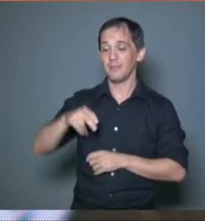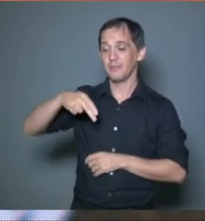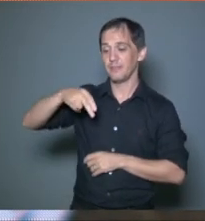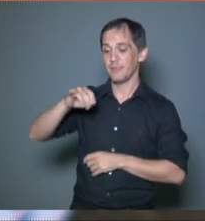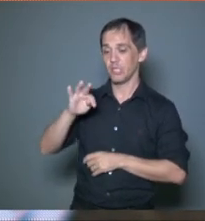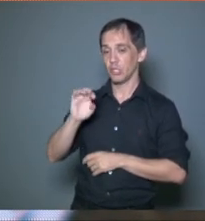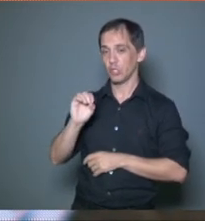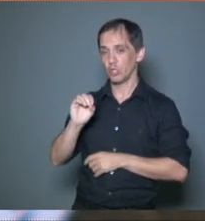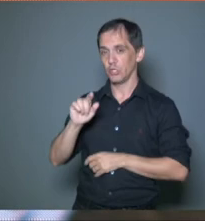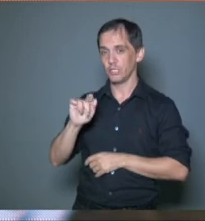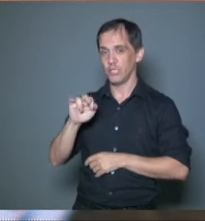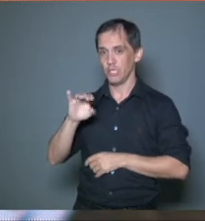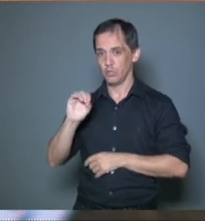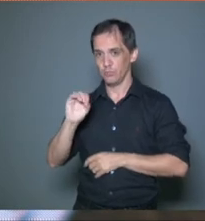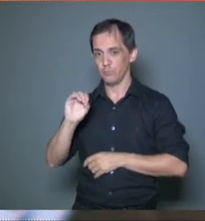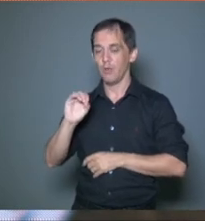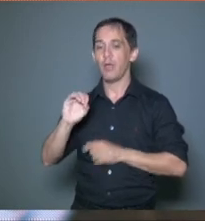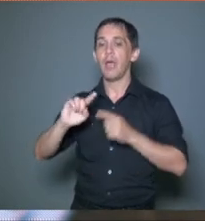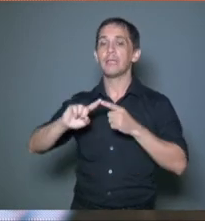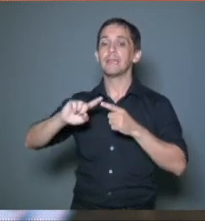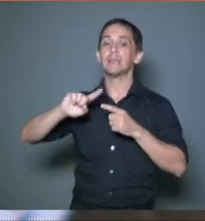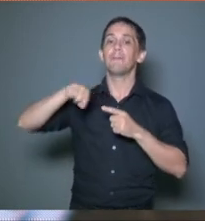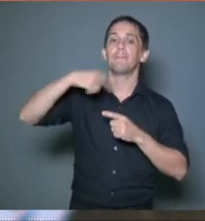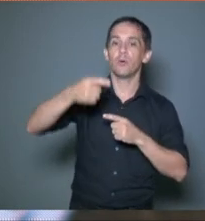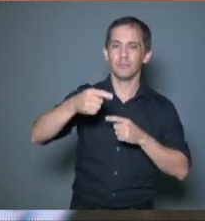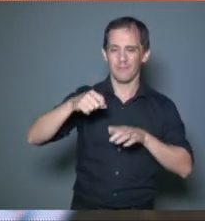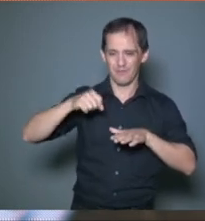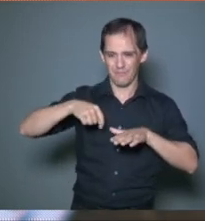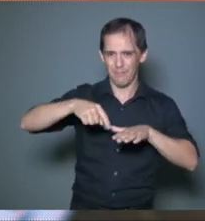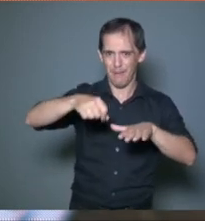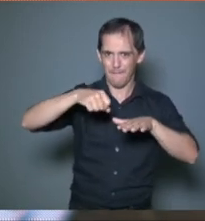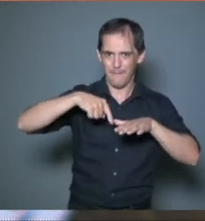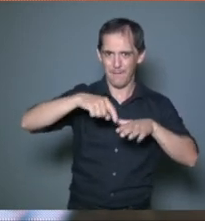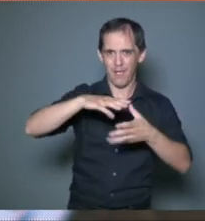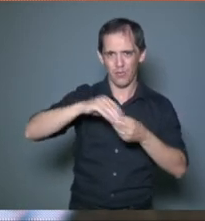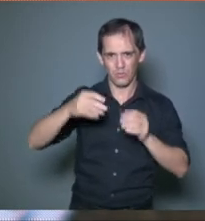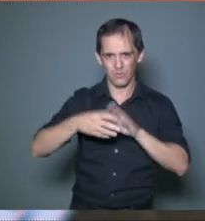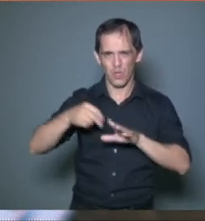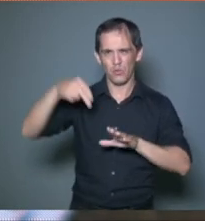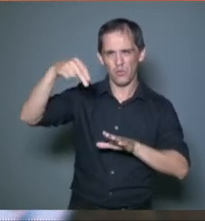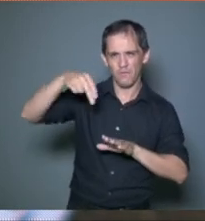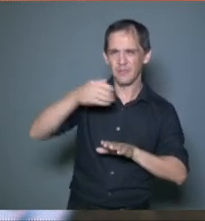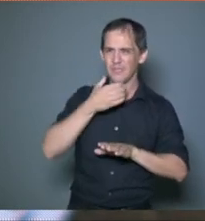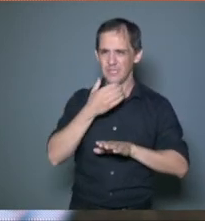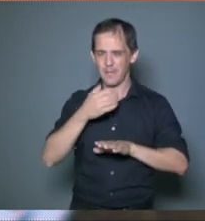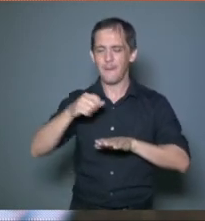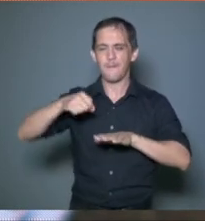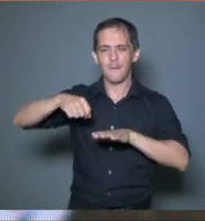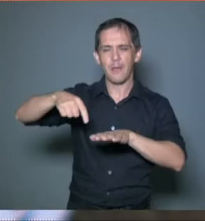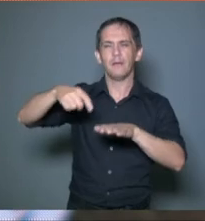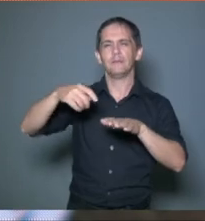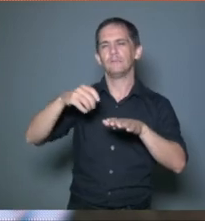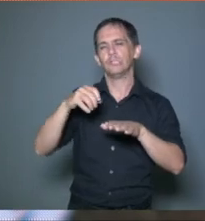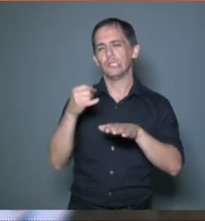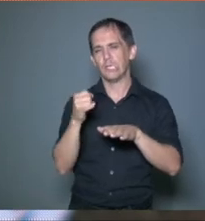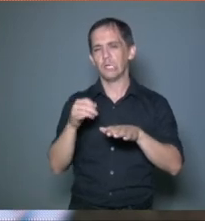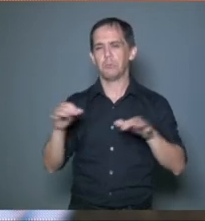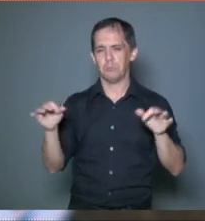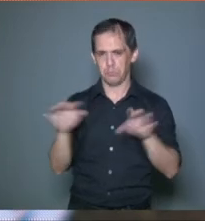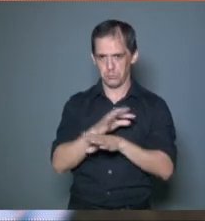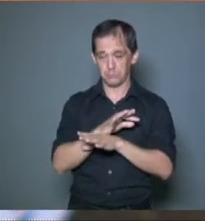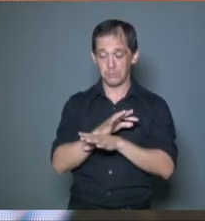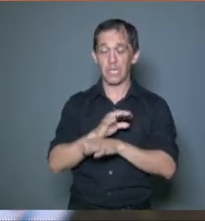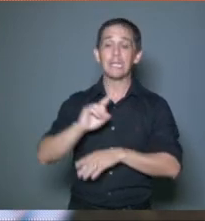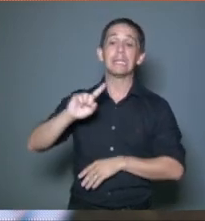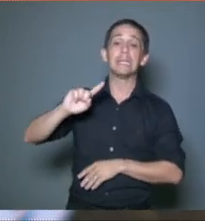between the two crops. Nitrogen is applied post-planting. We